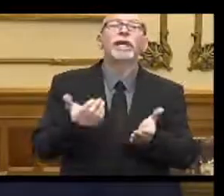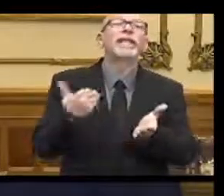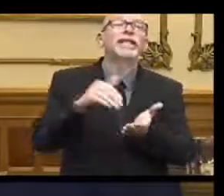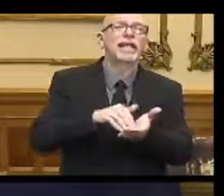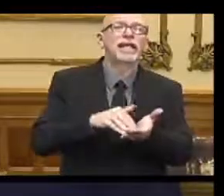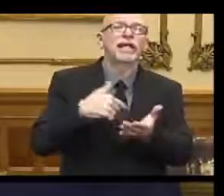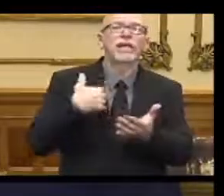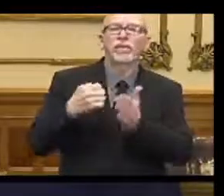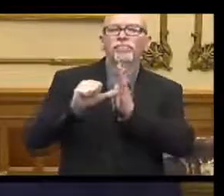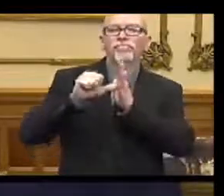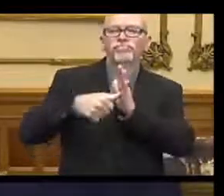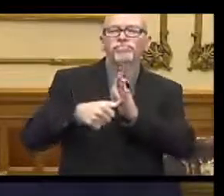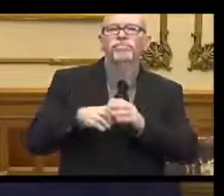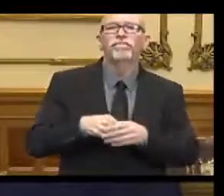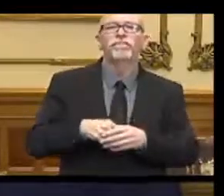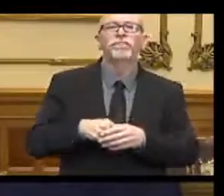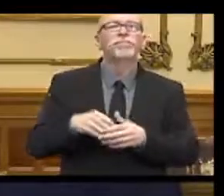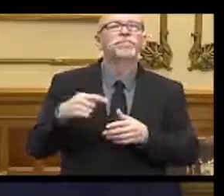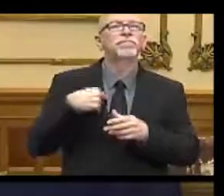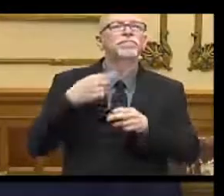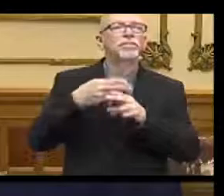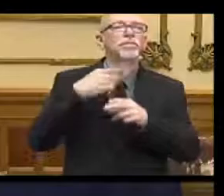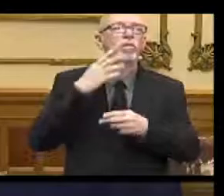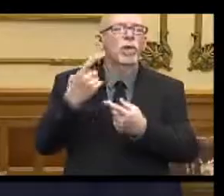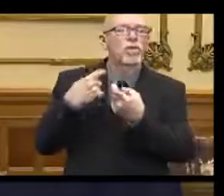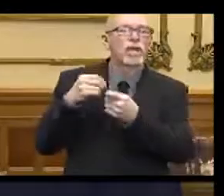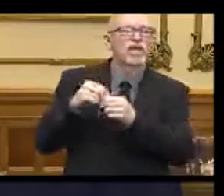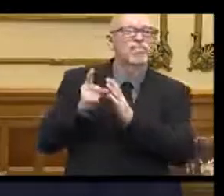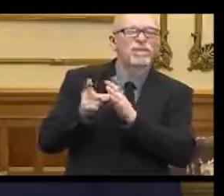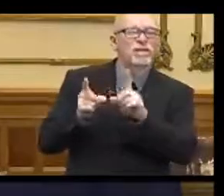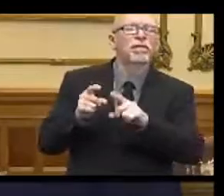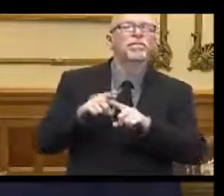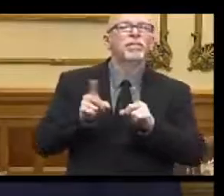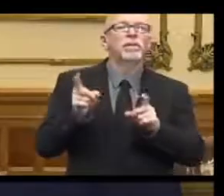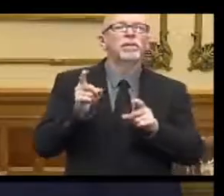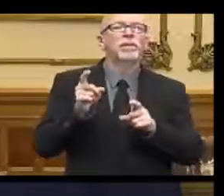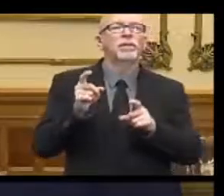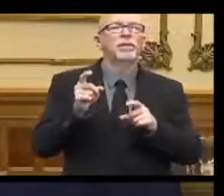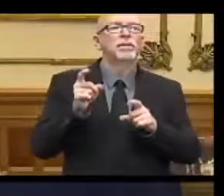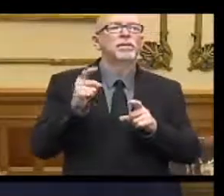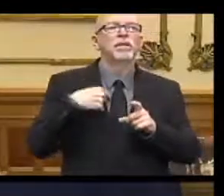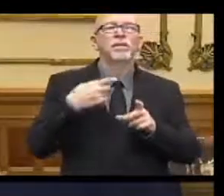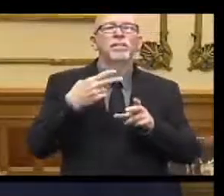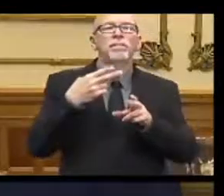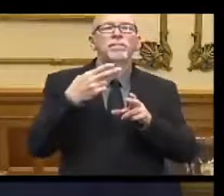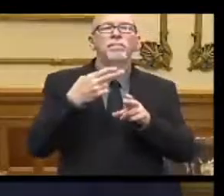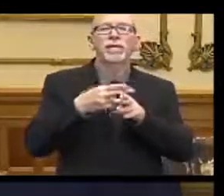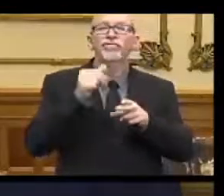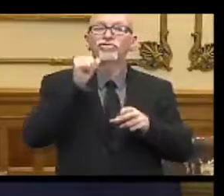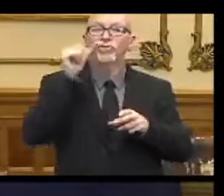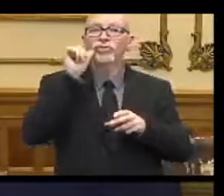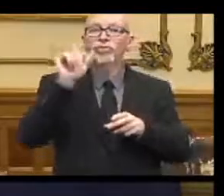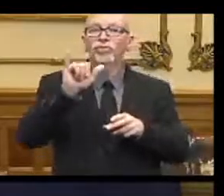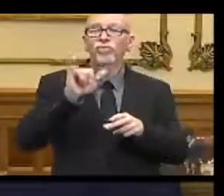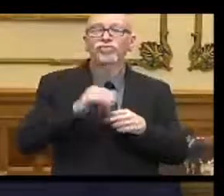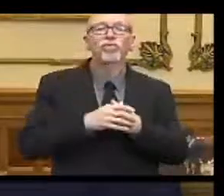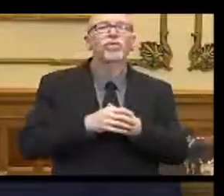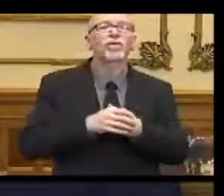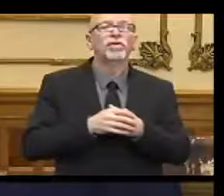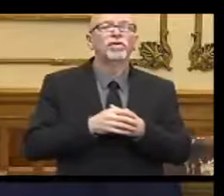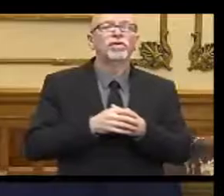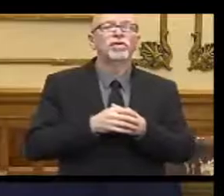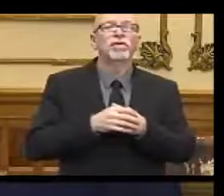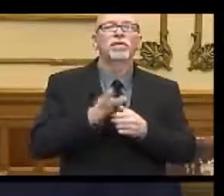I want to stress, I mentioned, and we'll get right to the questions here, but I mentioned also yesterday that